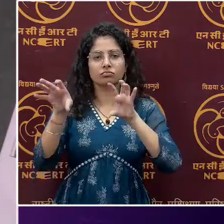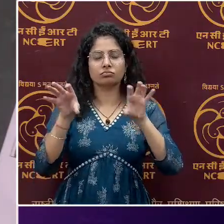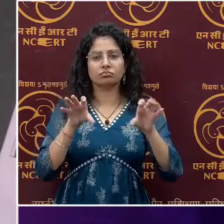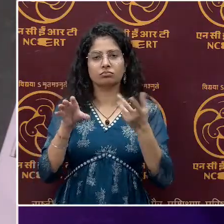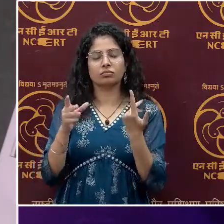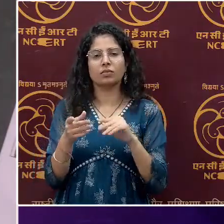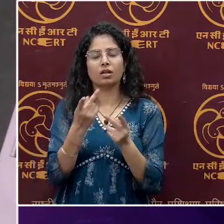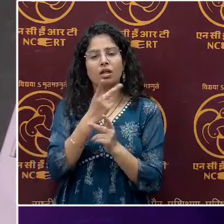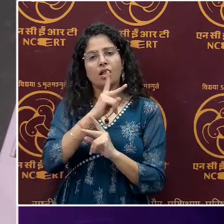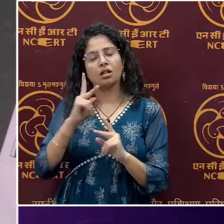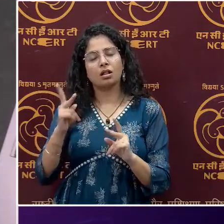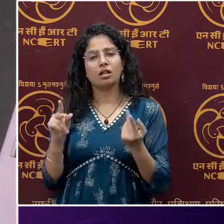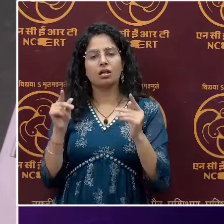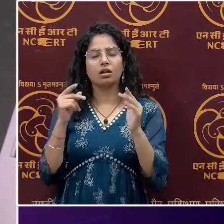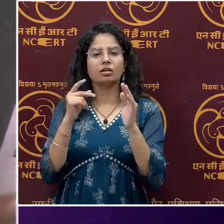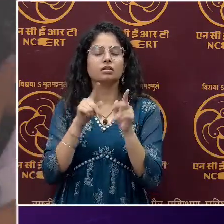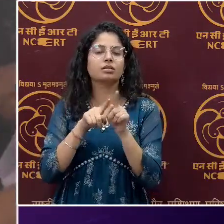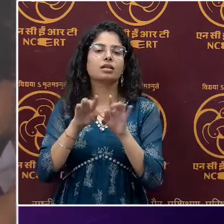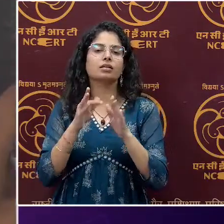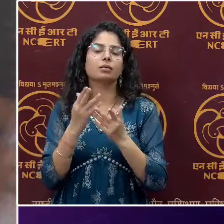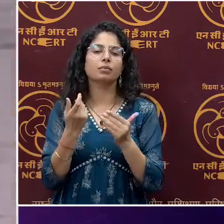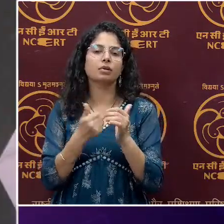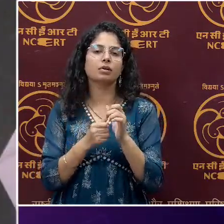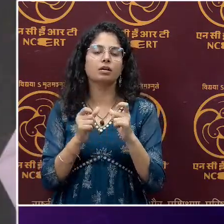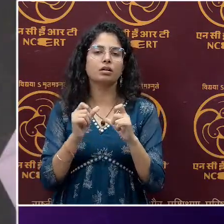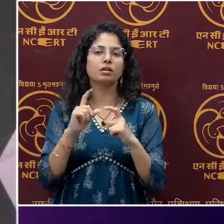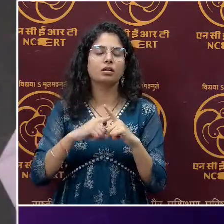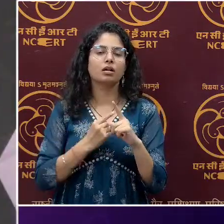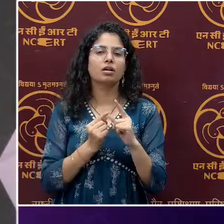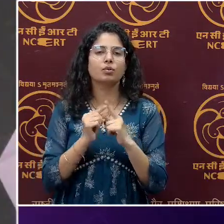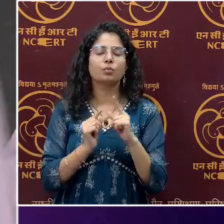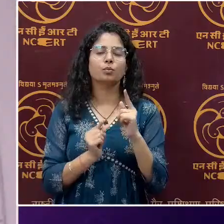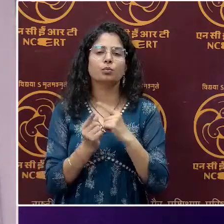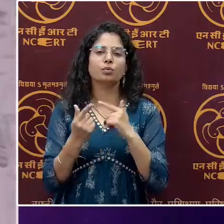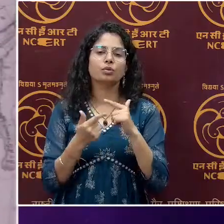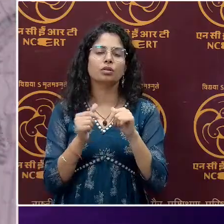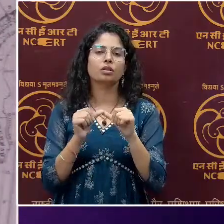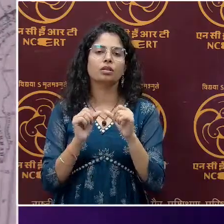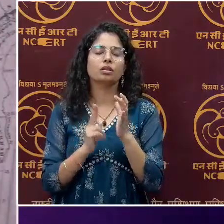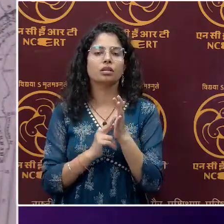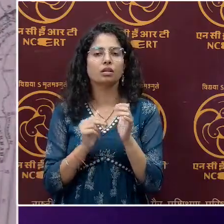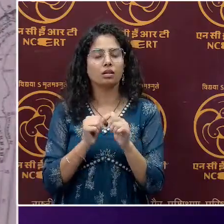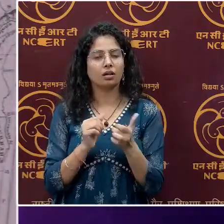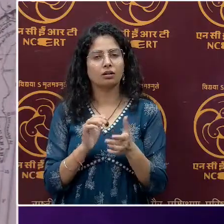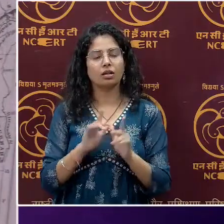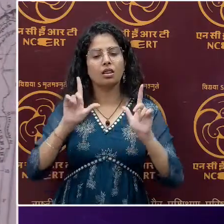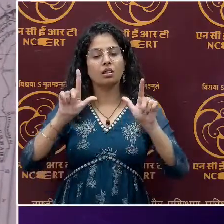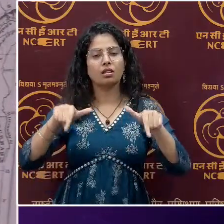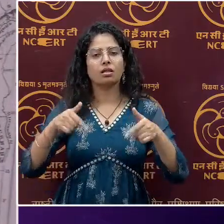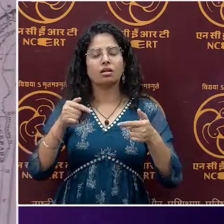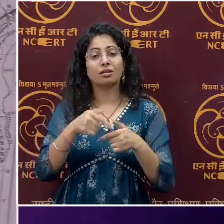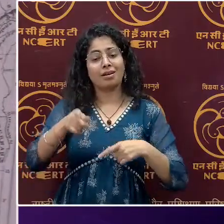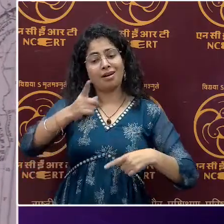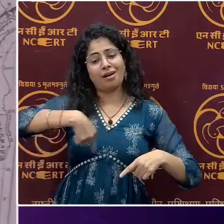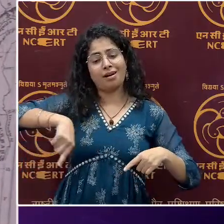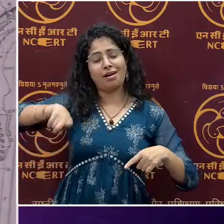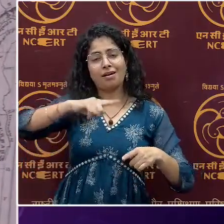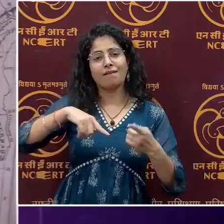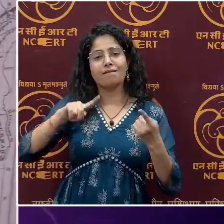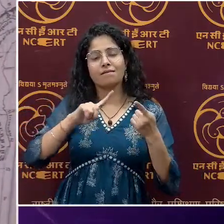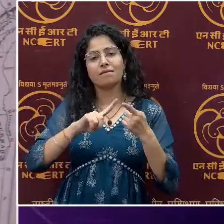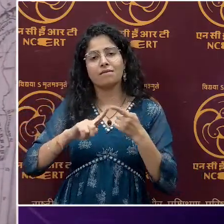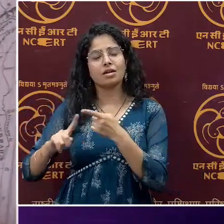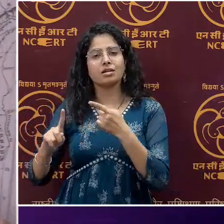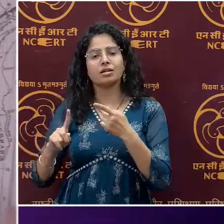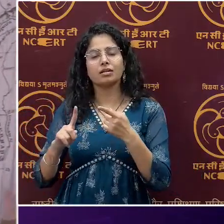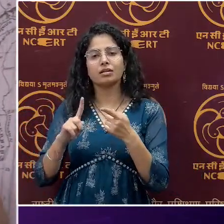other provinces of India, and later on it's this. Everything governed by East India Company.